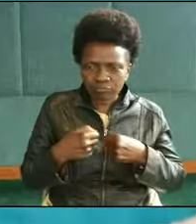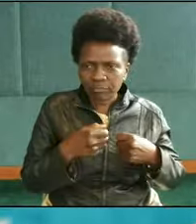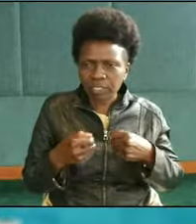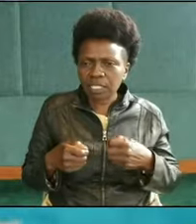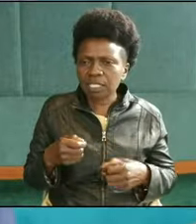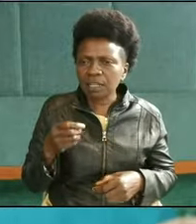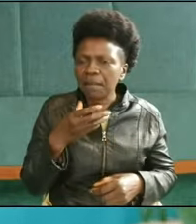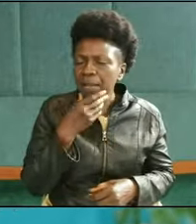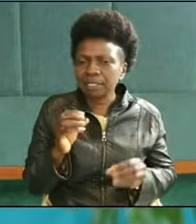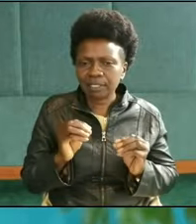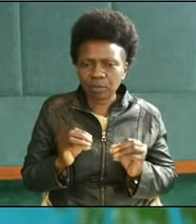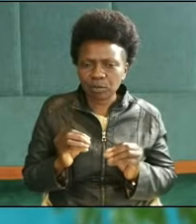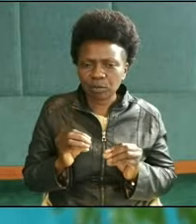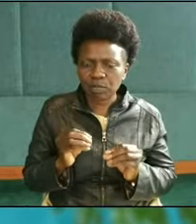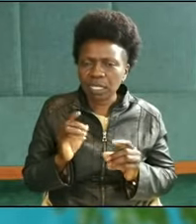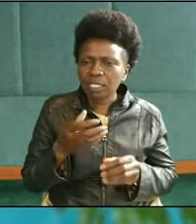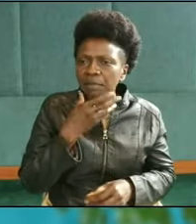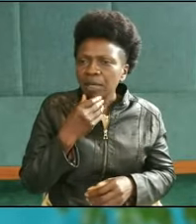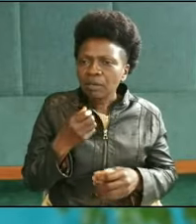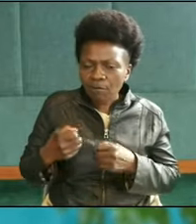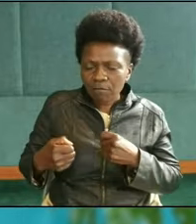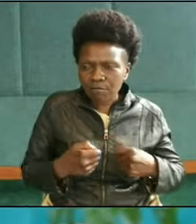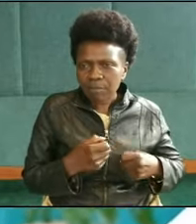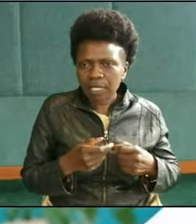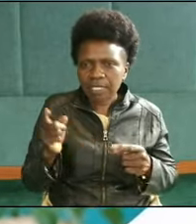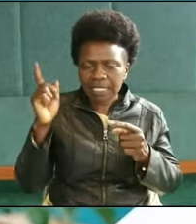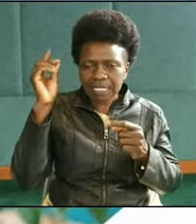of war since his youth.